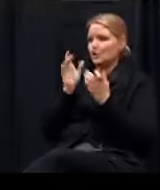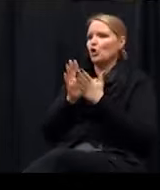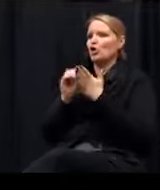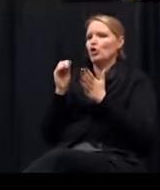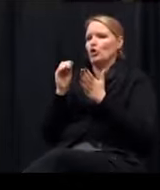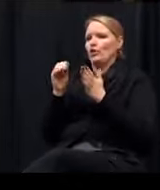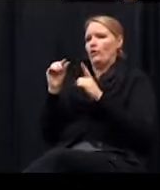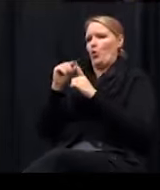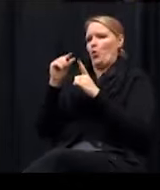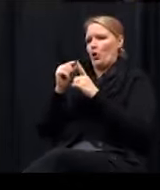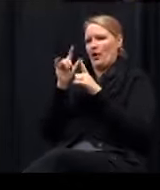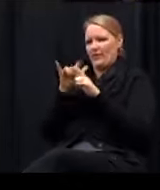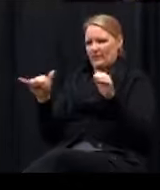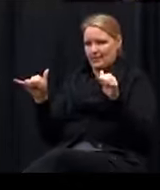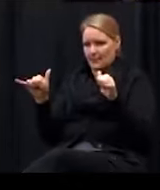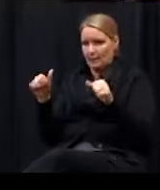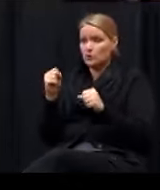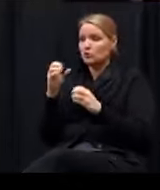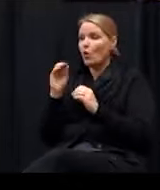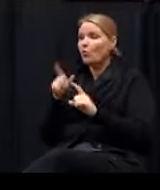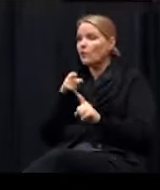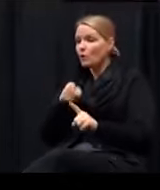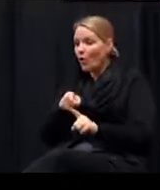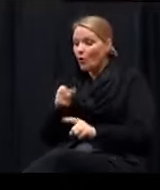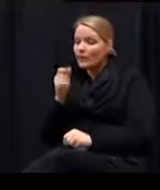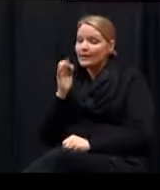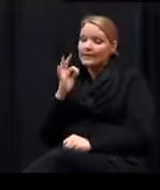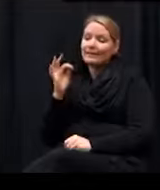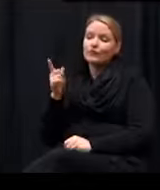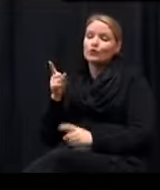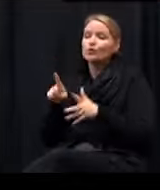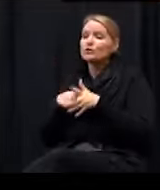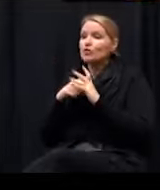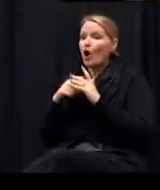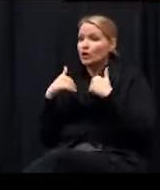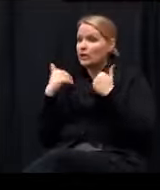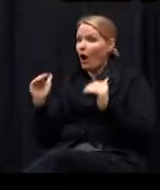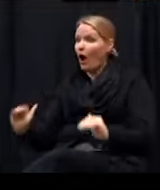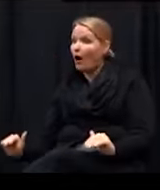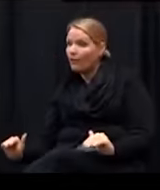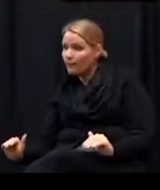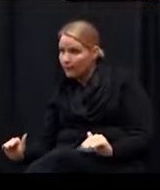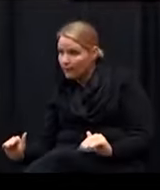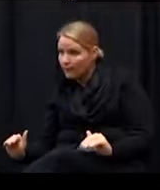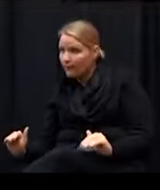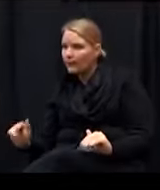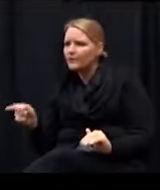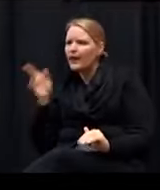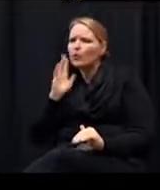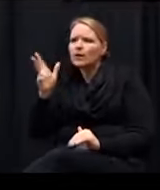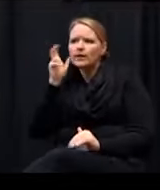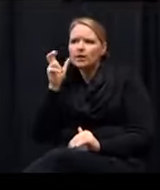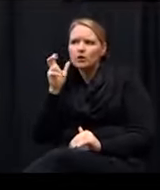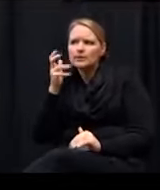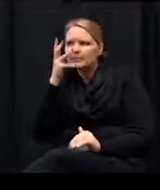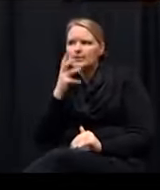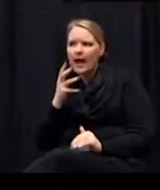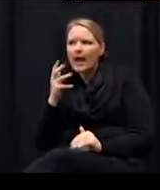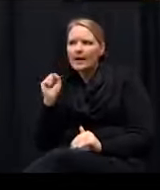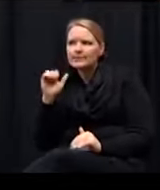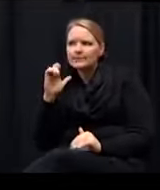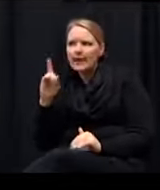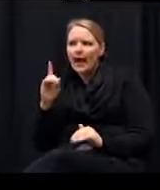word all at the same time. And the goal is if you start really young, they're going to keep on hearing that word, and so that's